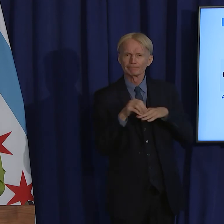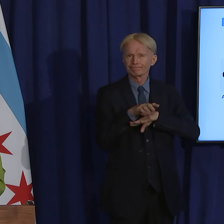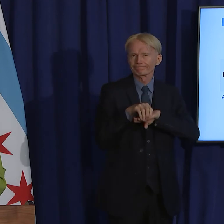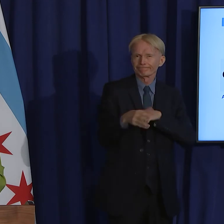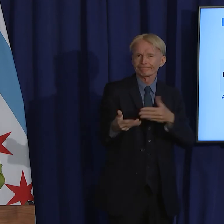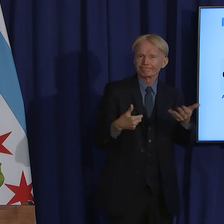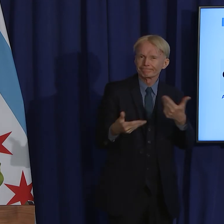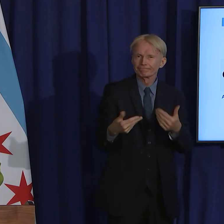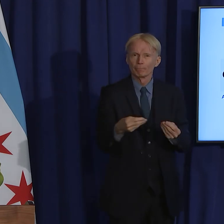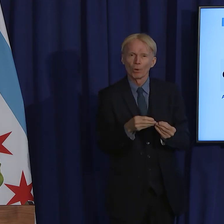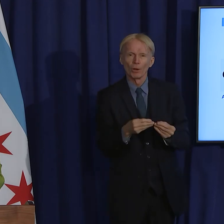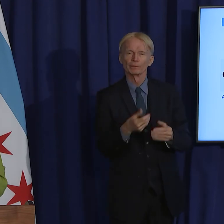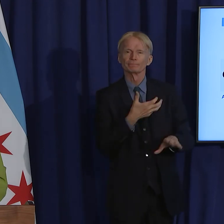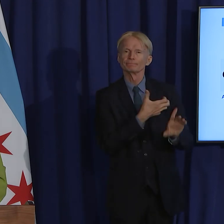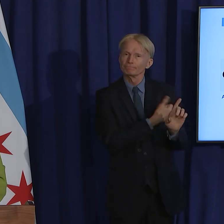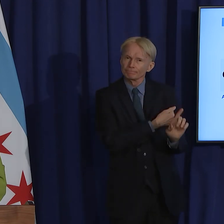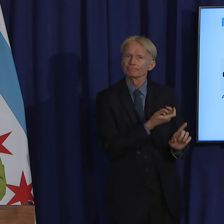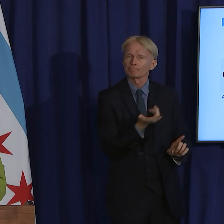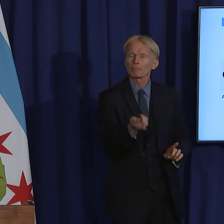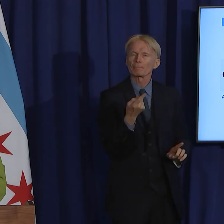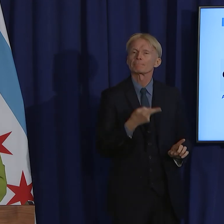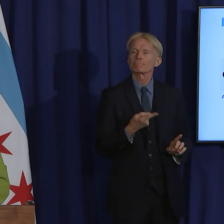So, one of the